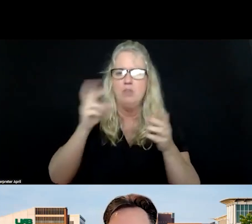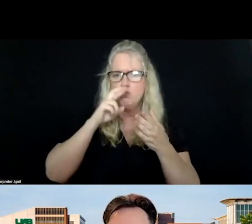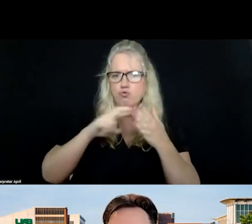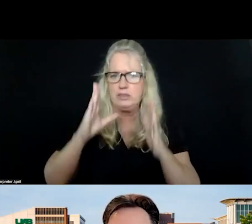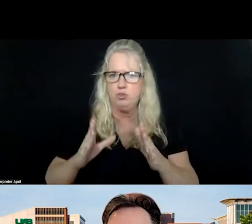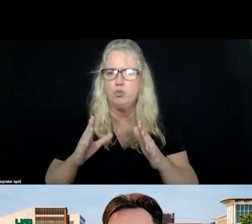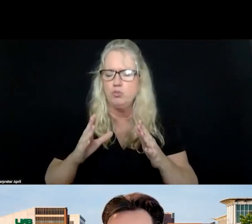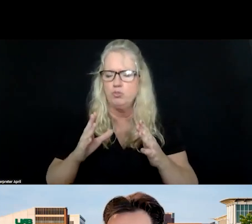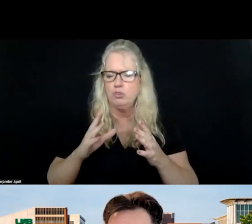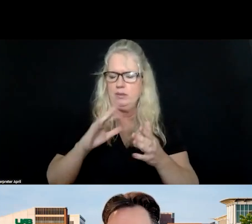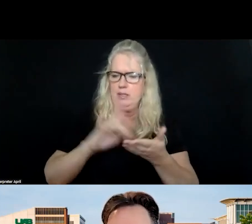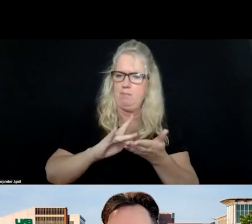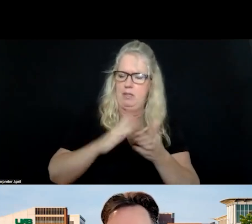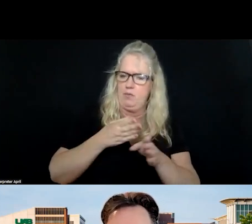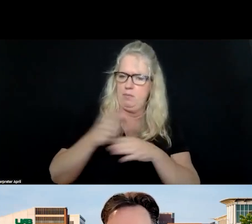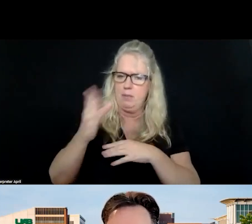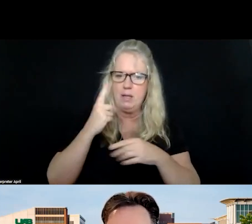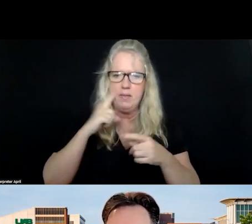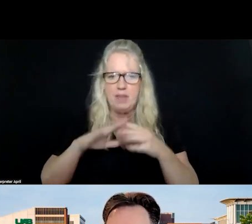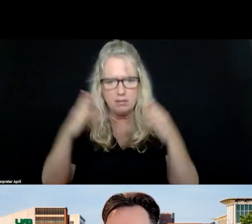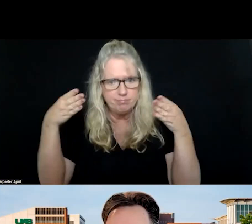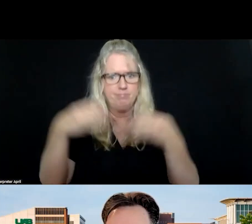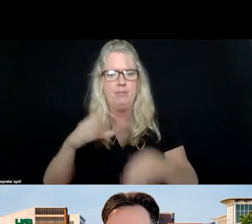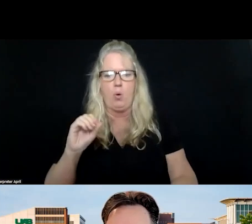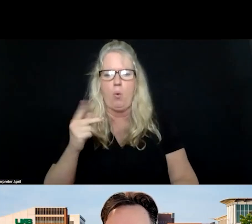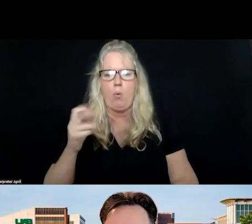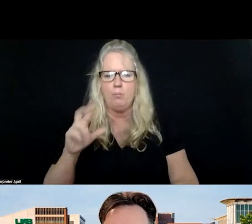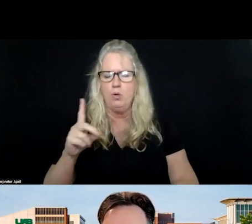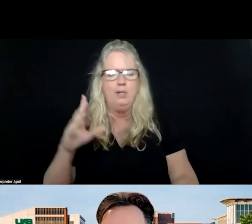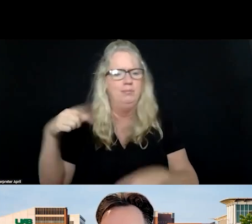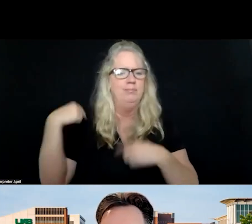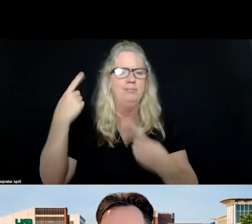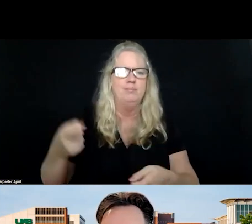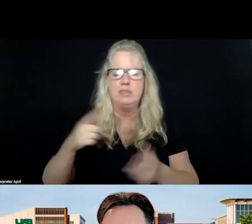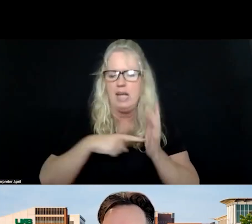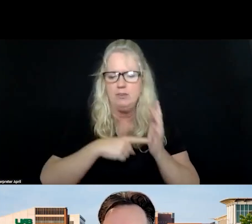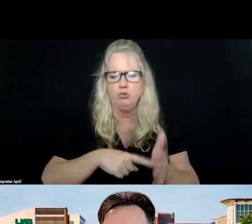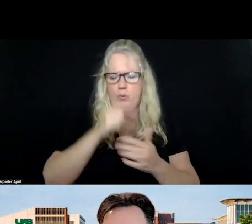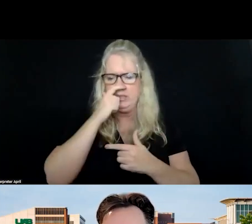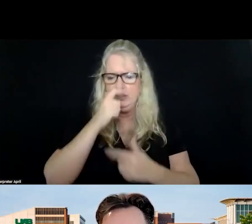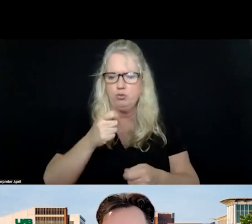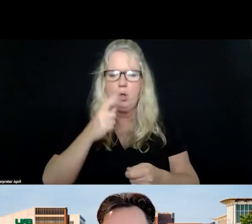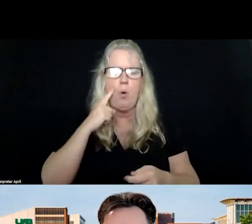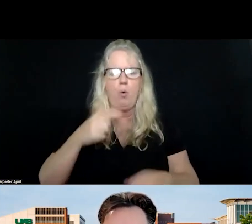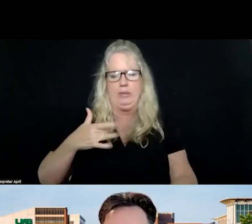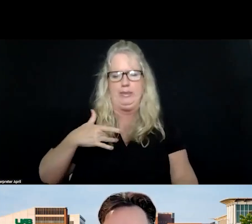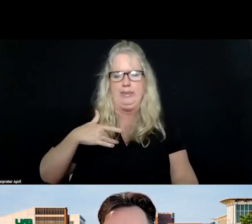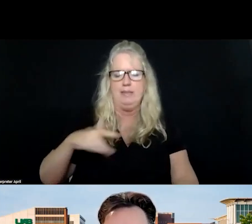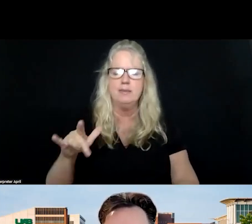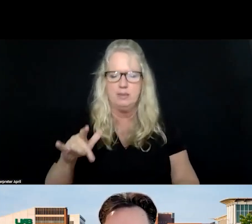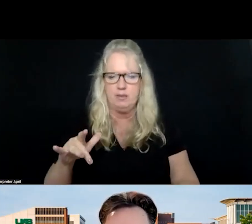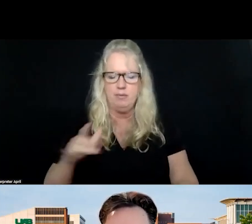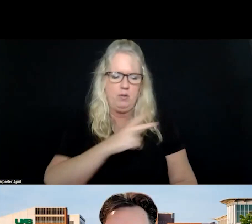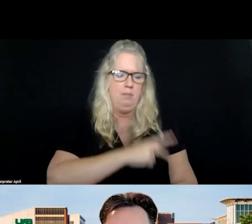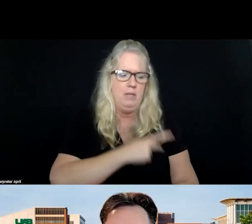space who are very focused on opioids. Very often they have not shown particular interest in or sensitivity to patients